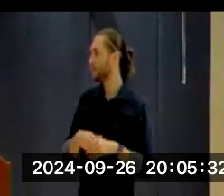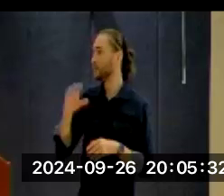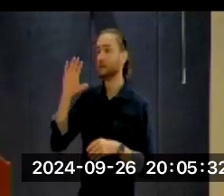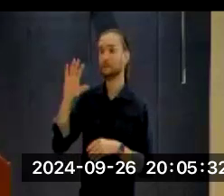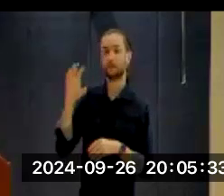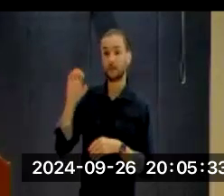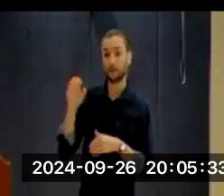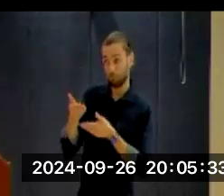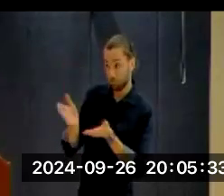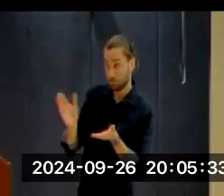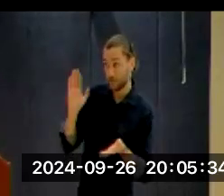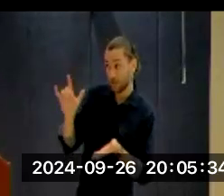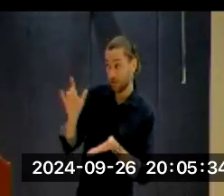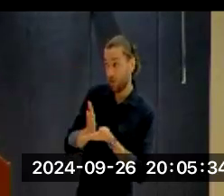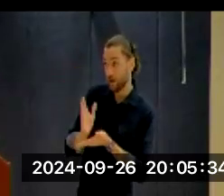to speak?